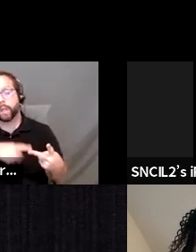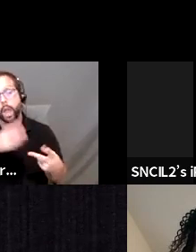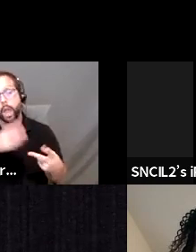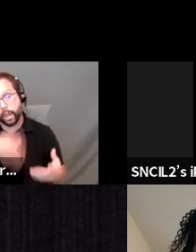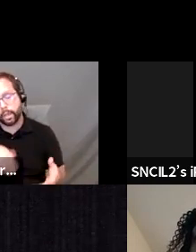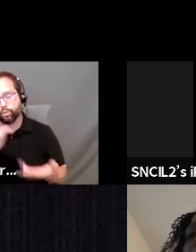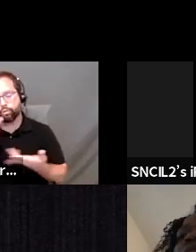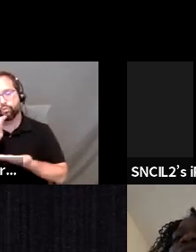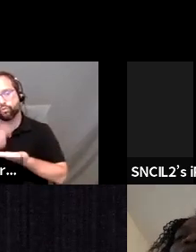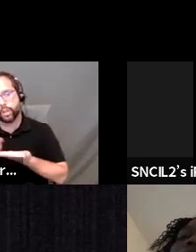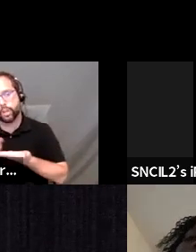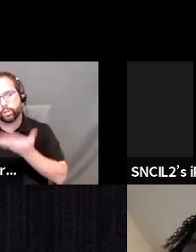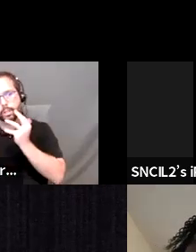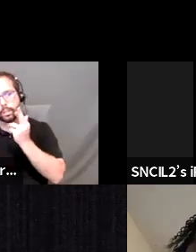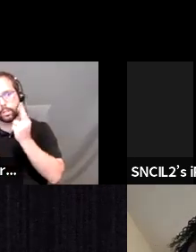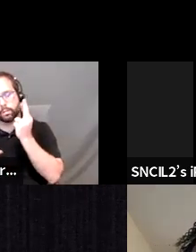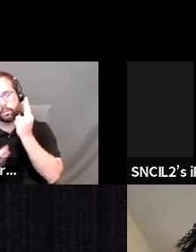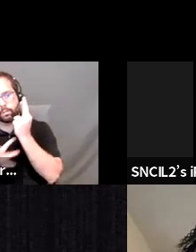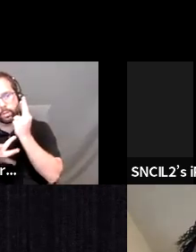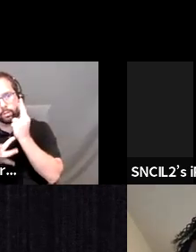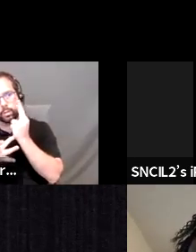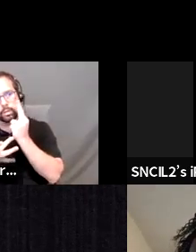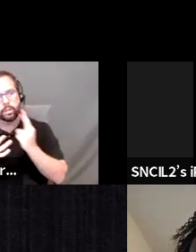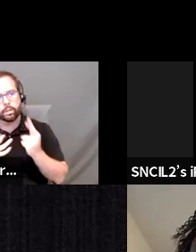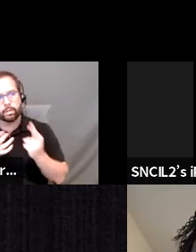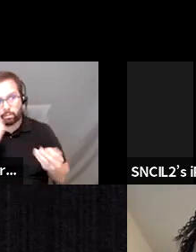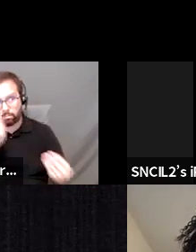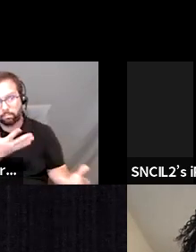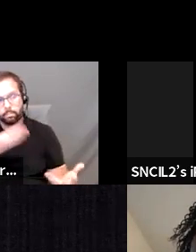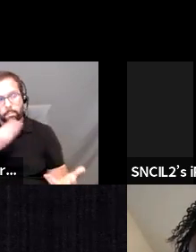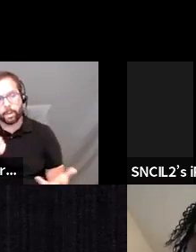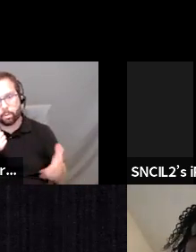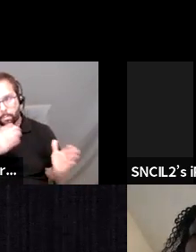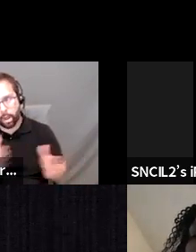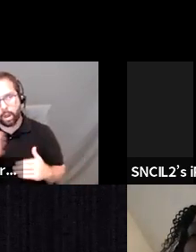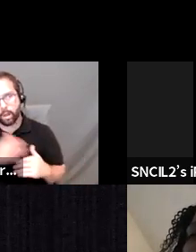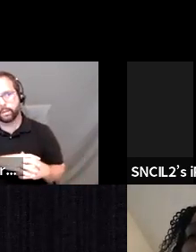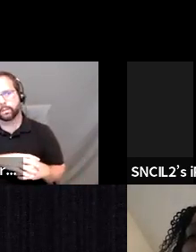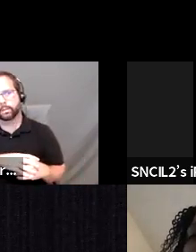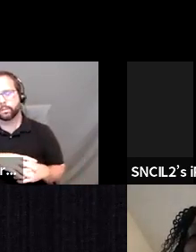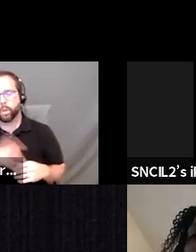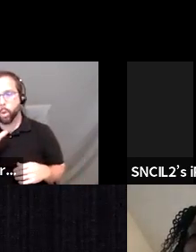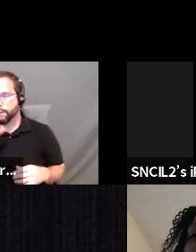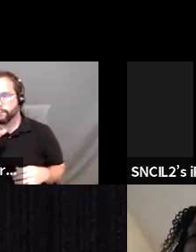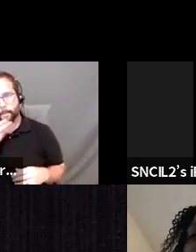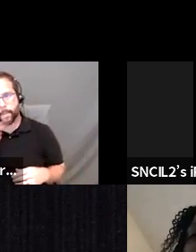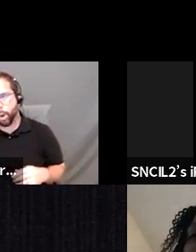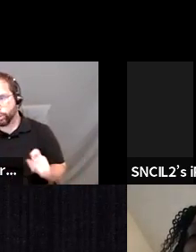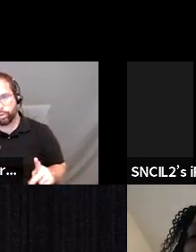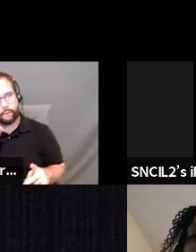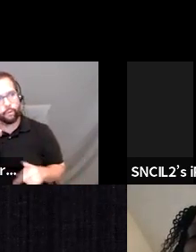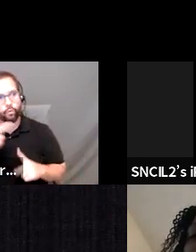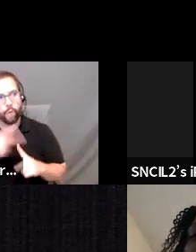people do better planning, looking at different opportunities for rentals that, weren't quite